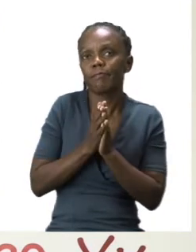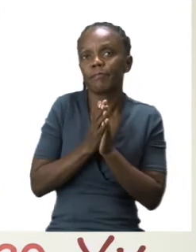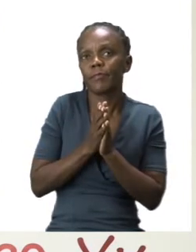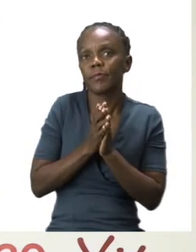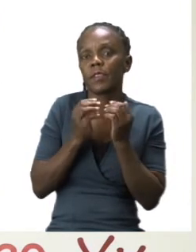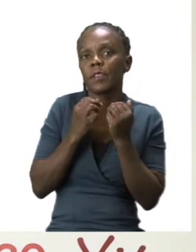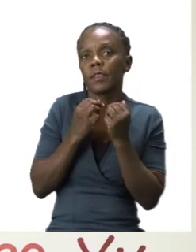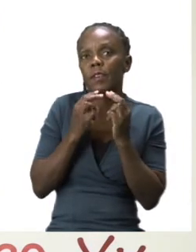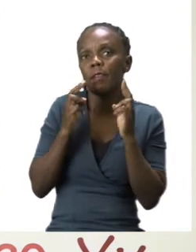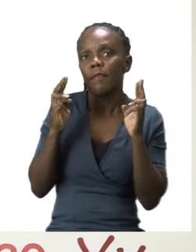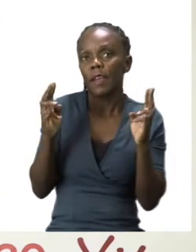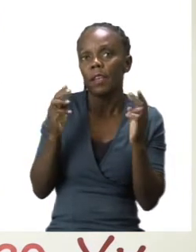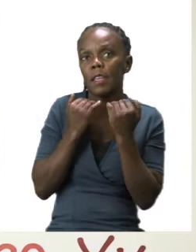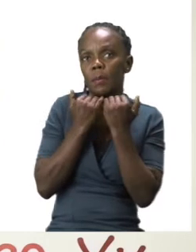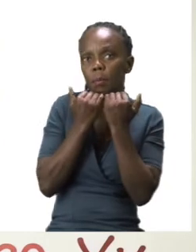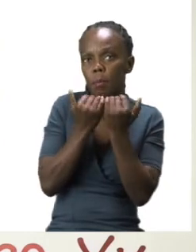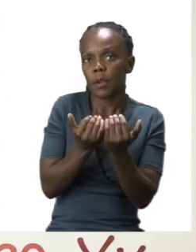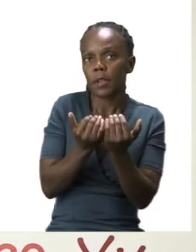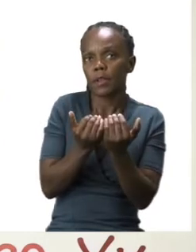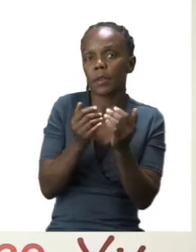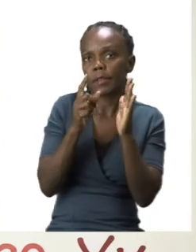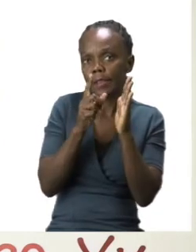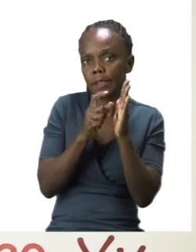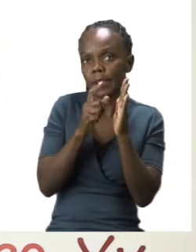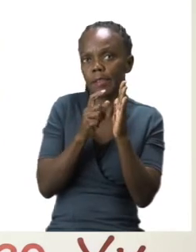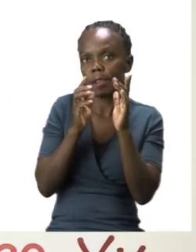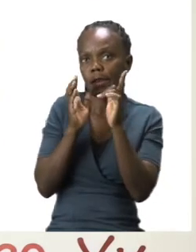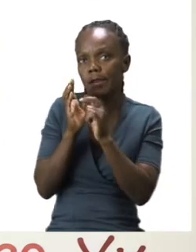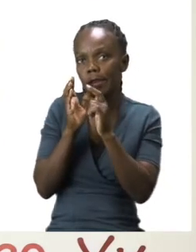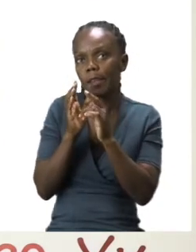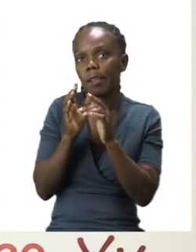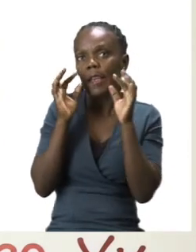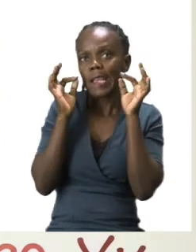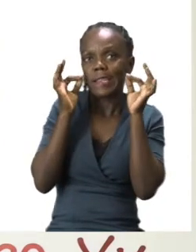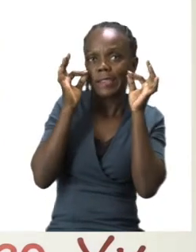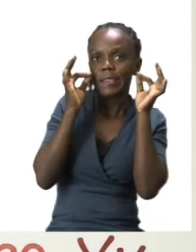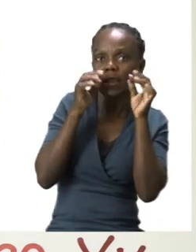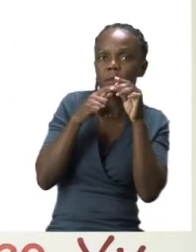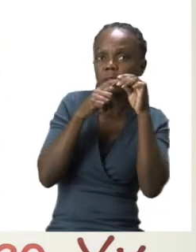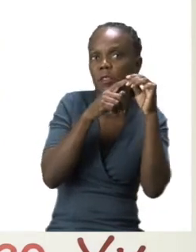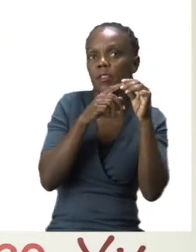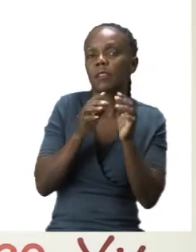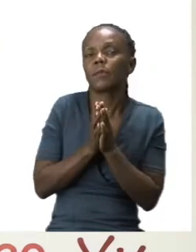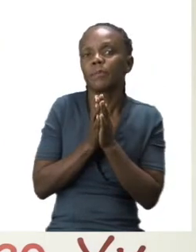us to sanitize. So let us sing our special sanitizing songs.